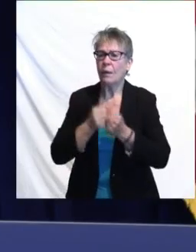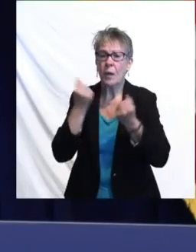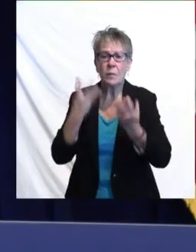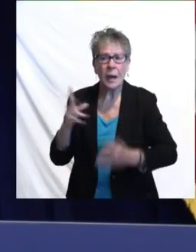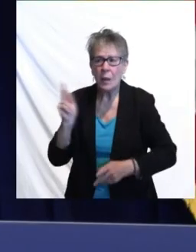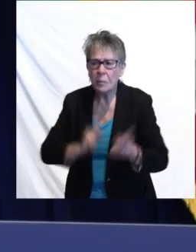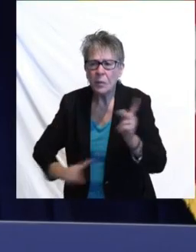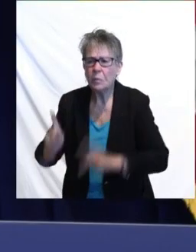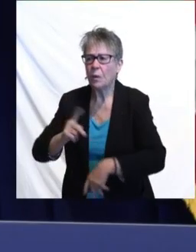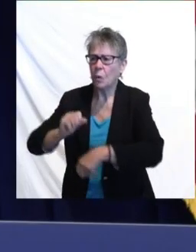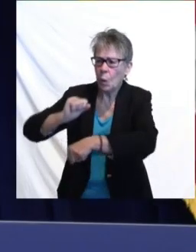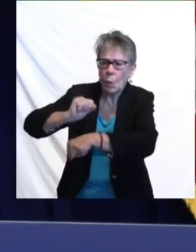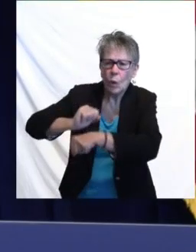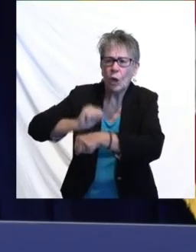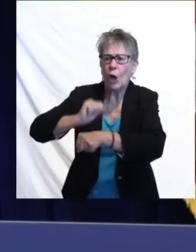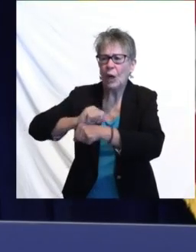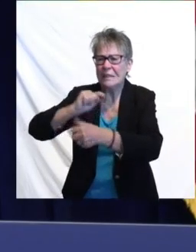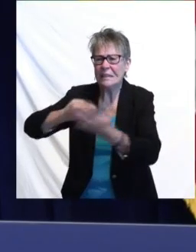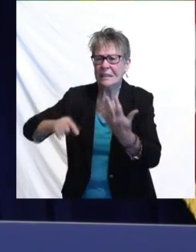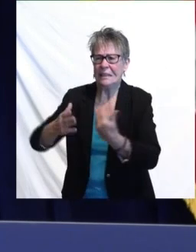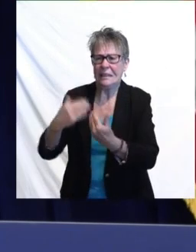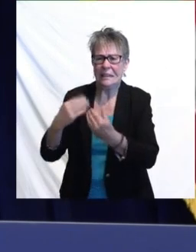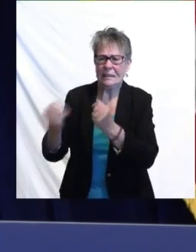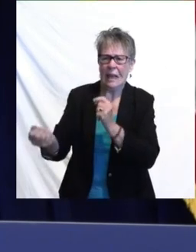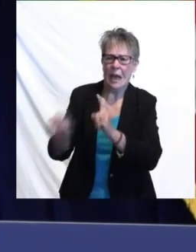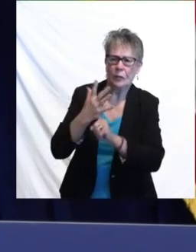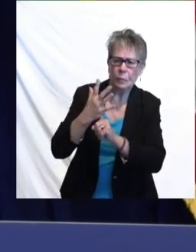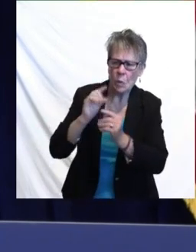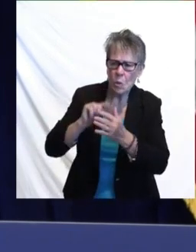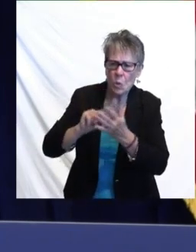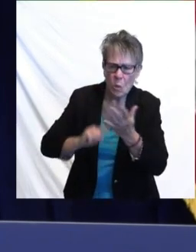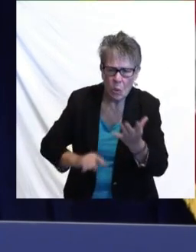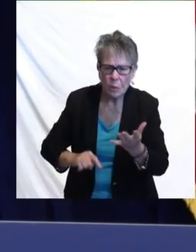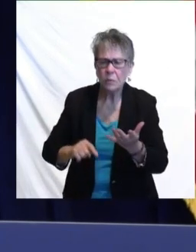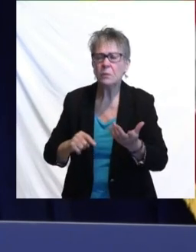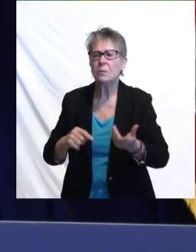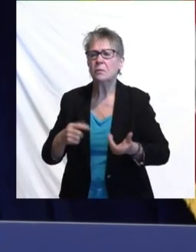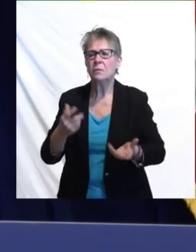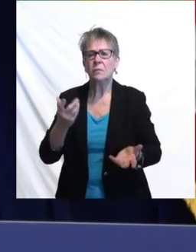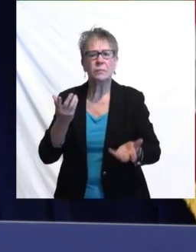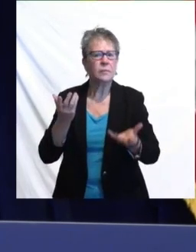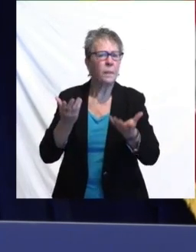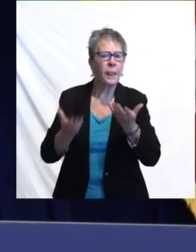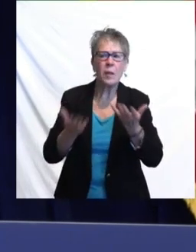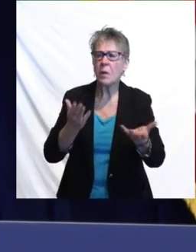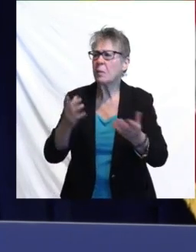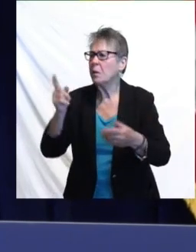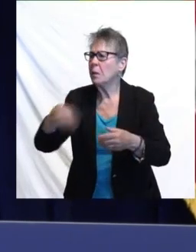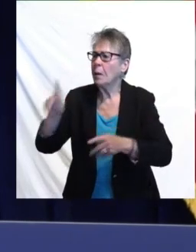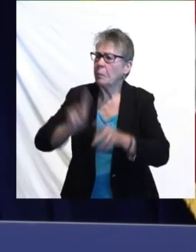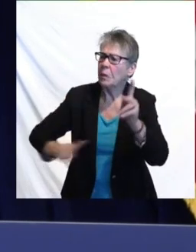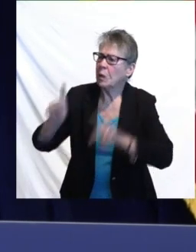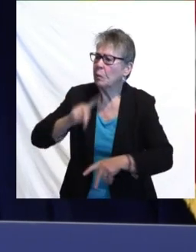If you are 18 years of age or older and have an underlying condition such as